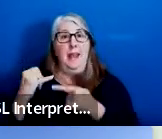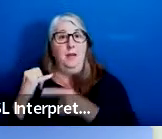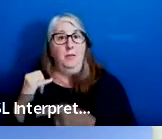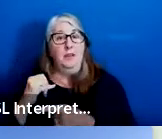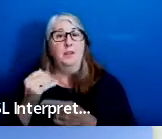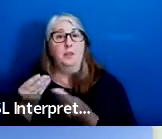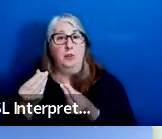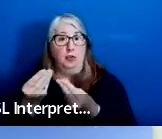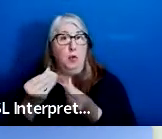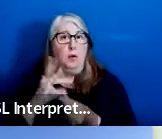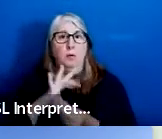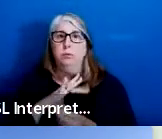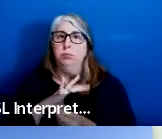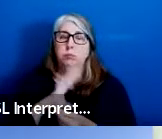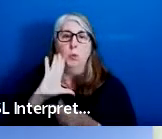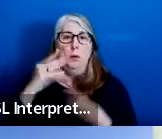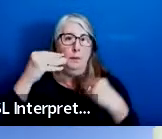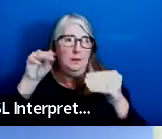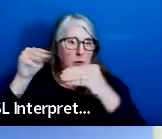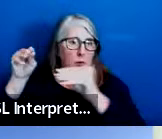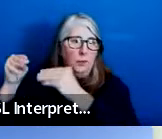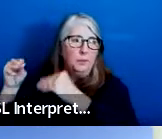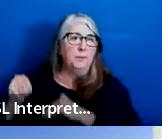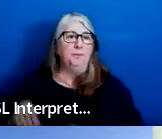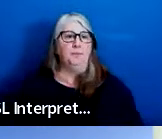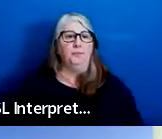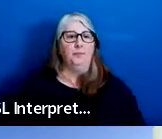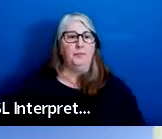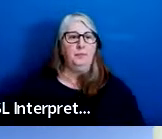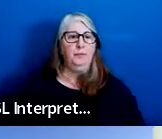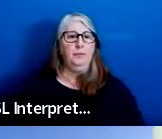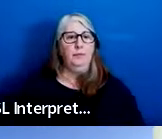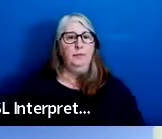to landscapers and others.